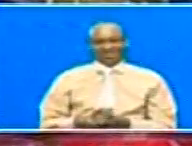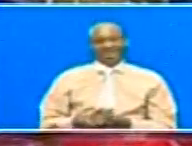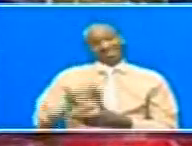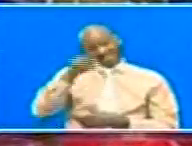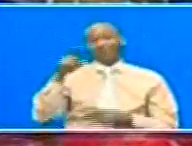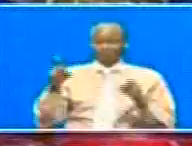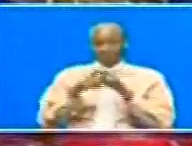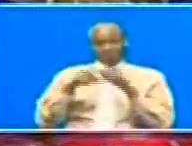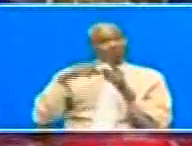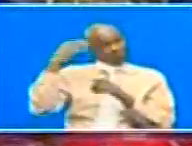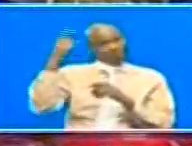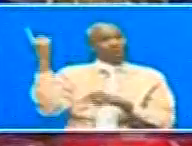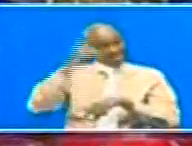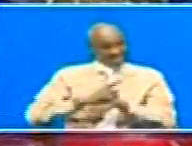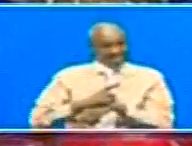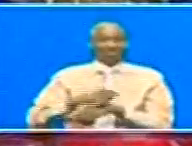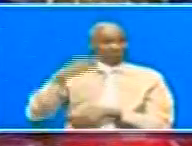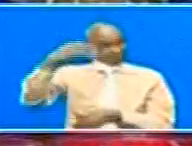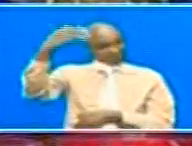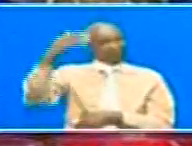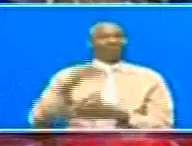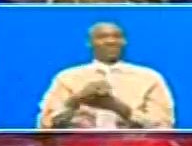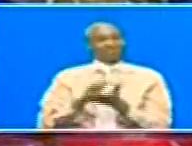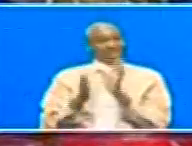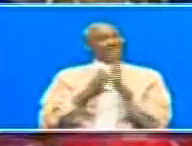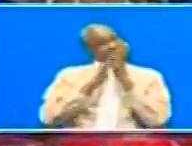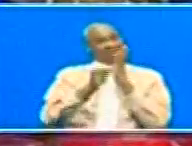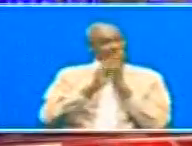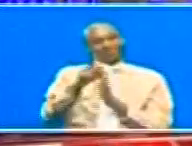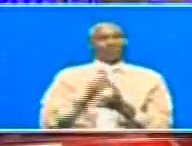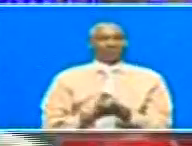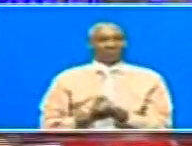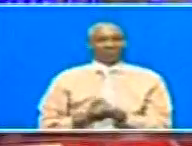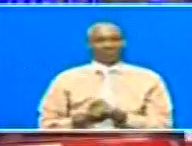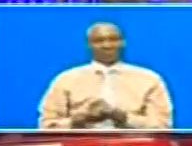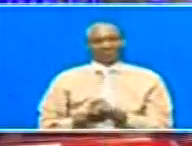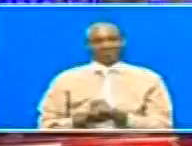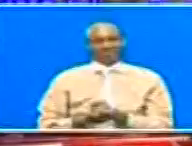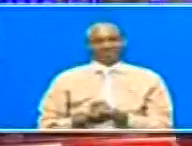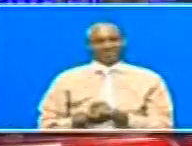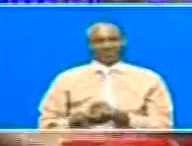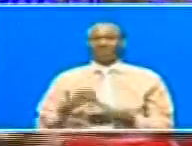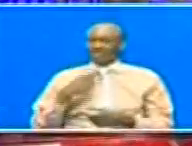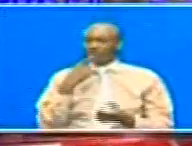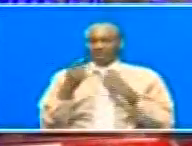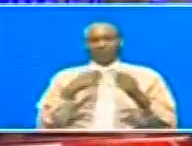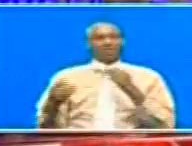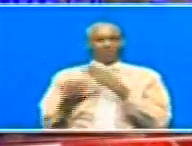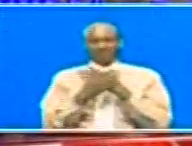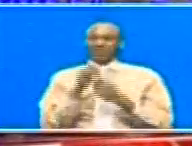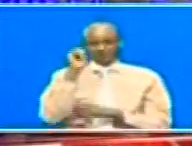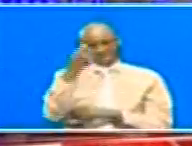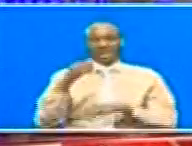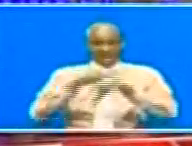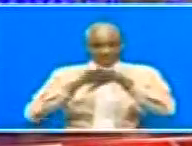legend too. One day. Yes, she will be. She will be. But Fred, man, I mean, we're talking about American influence into Kenya and